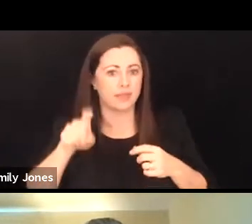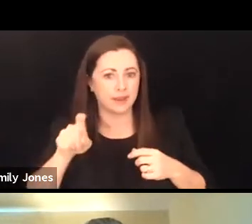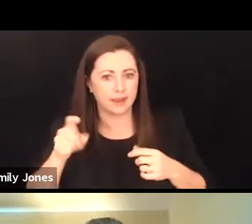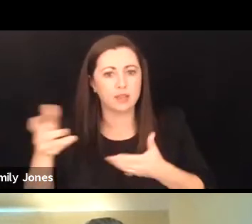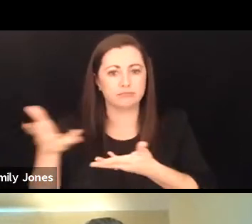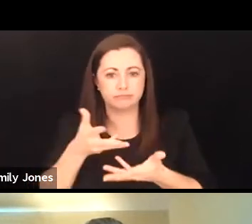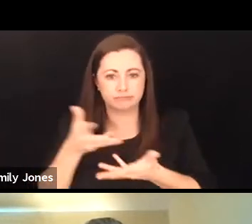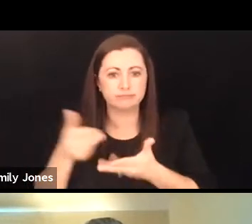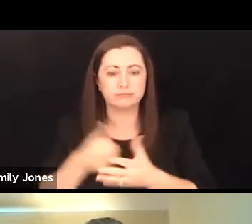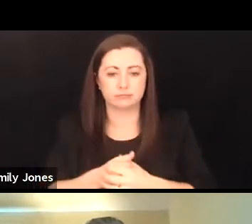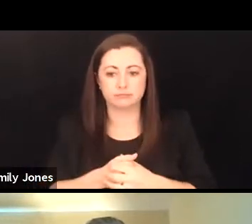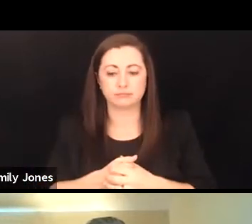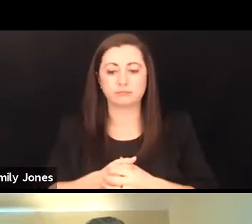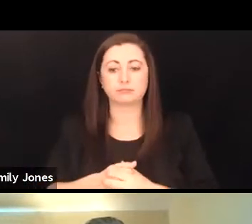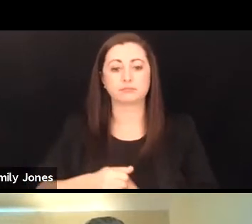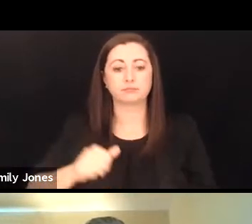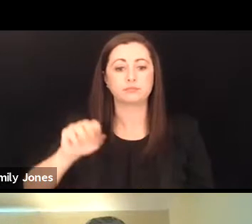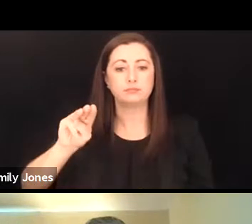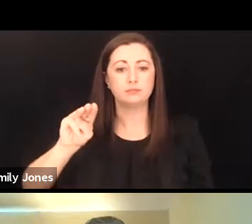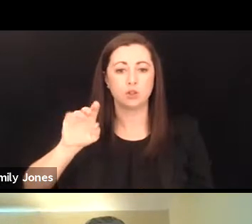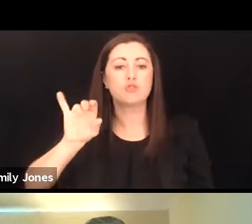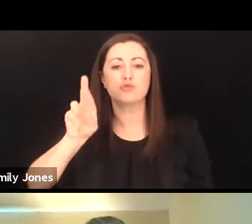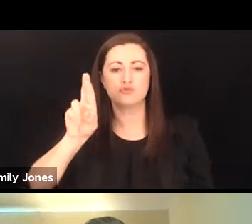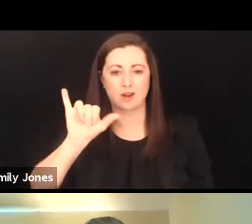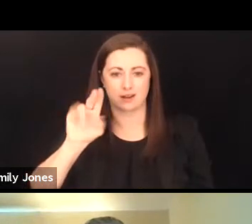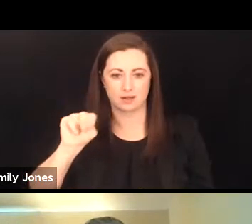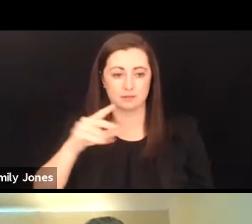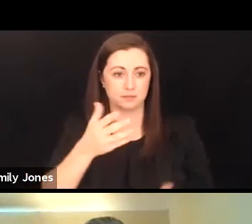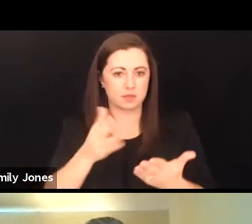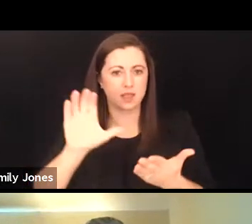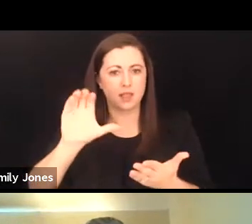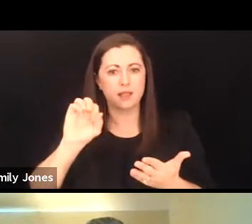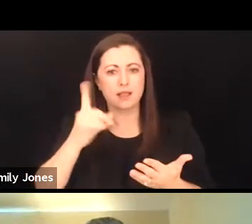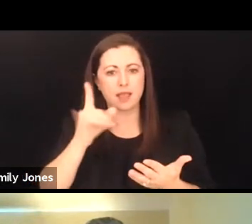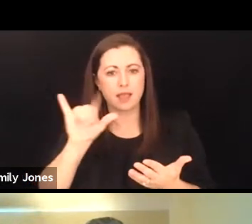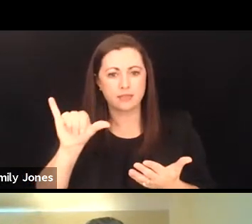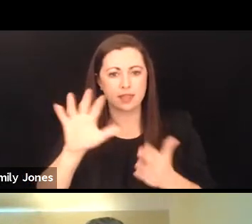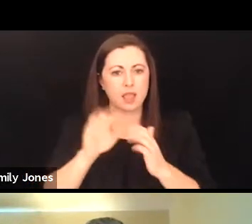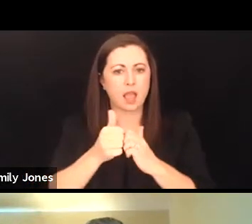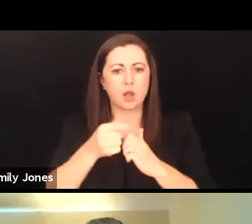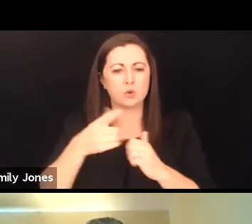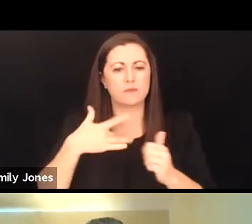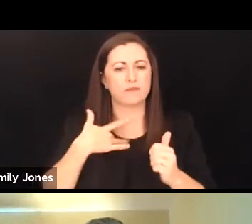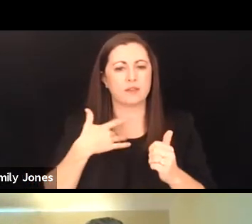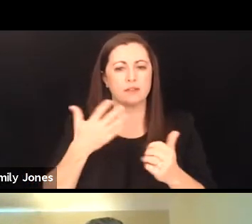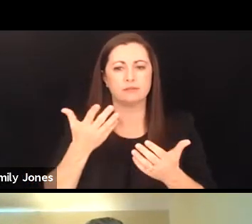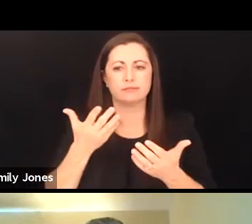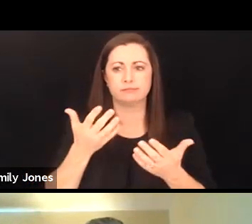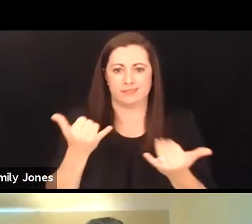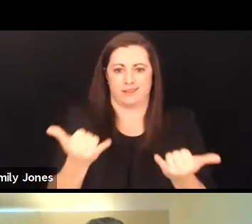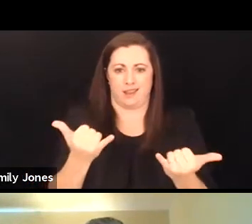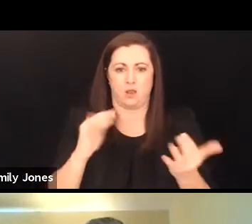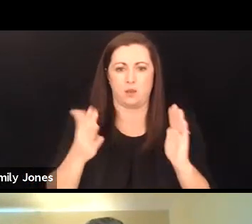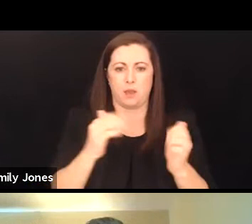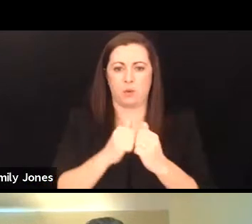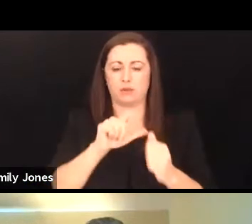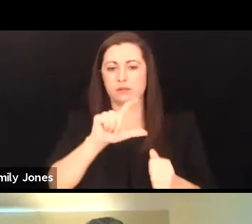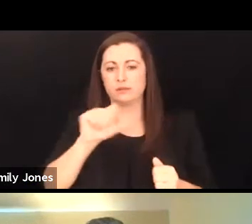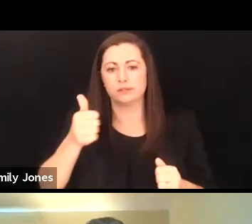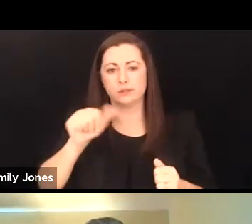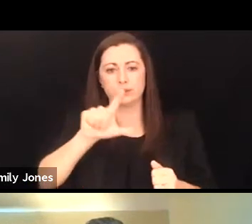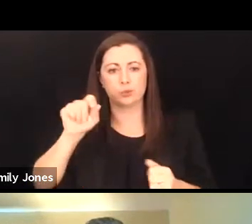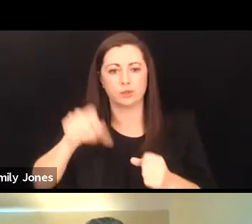Kathy, for you, how are things different as compared to 10, 20, 30 years ago, something like that? Have things gotten